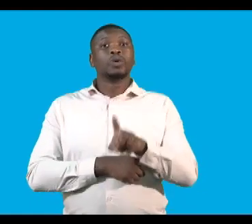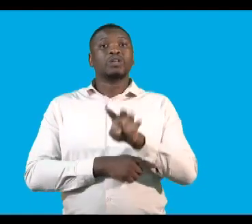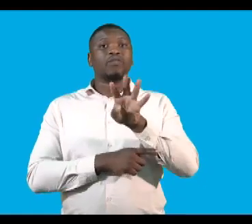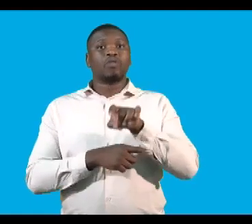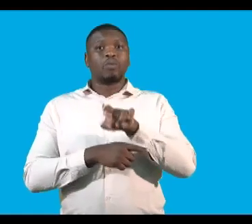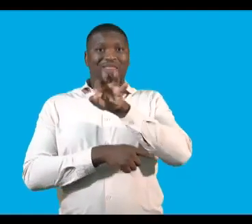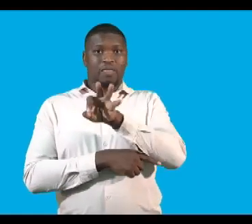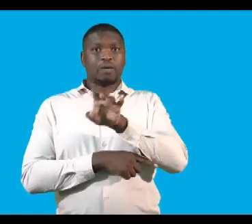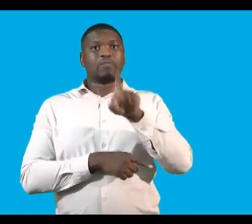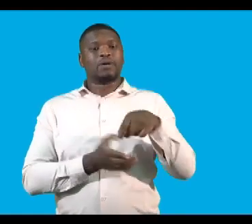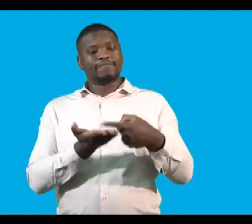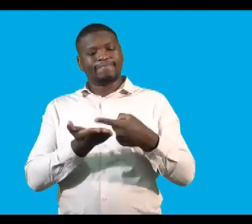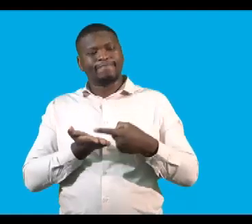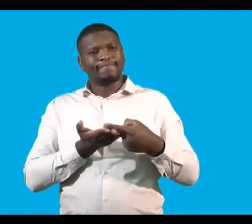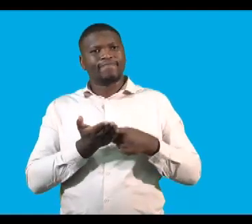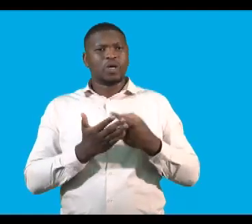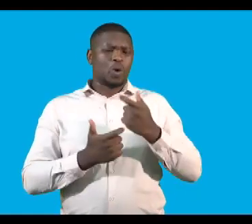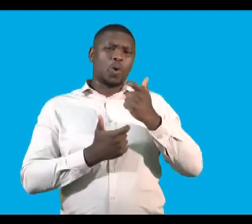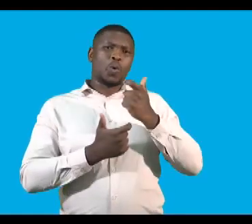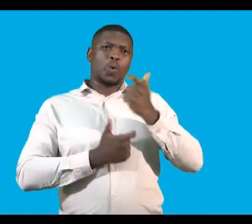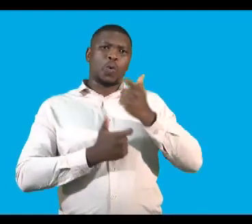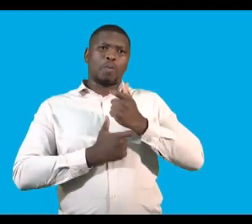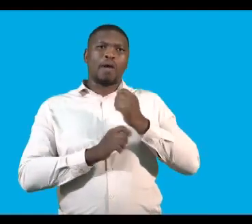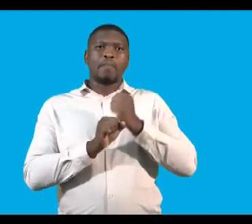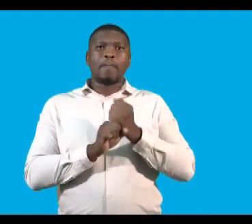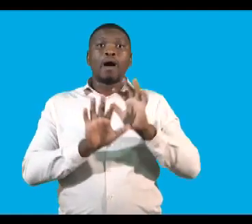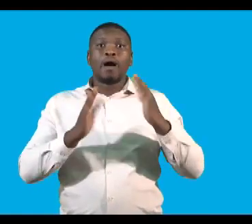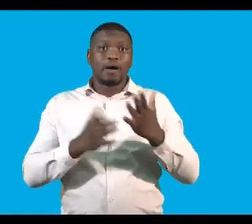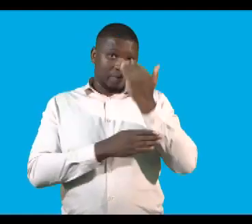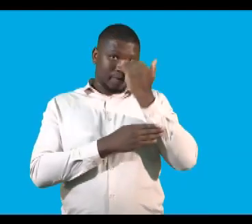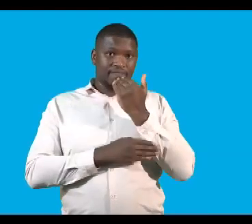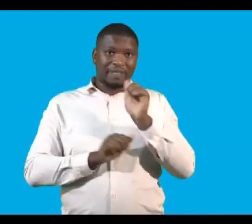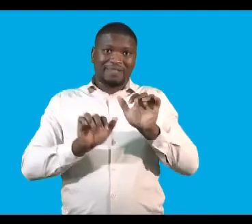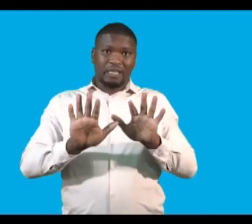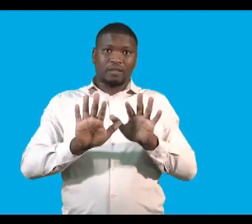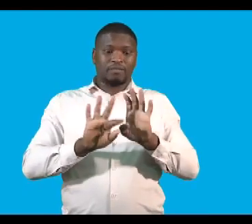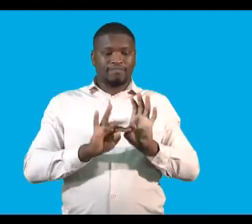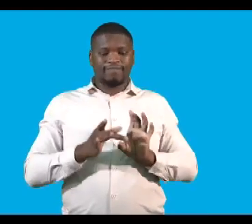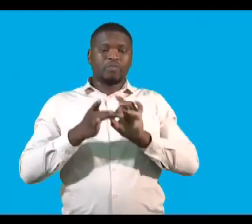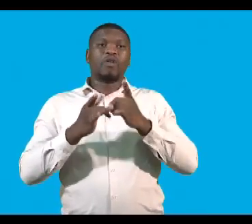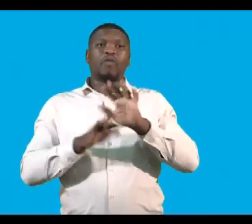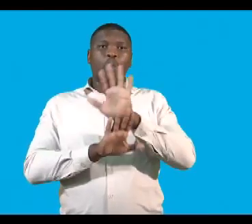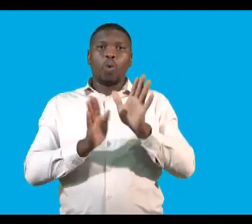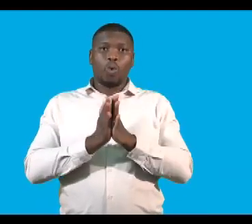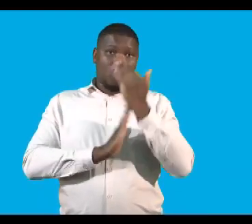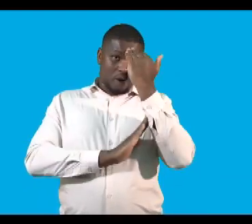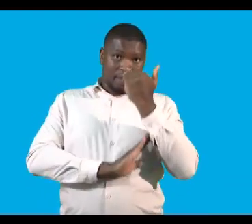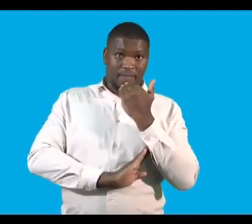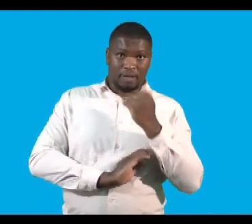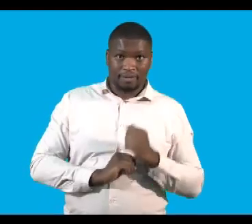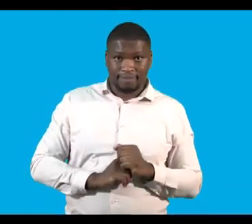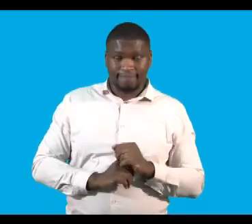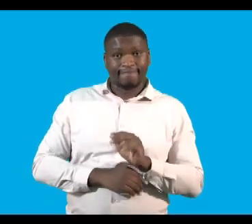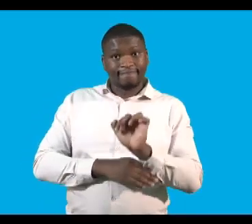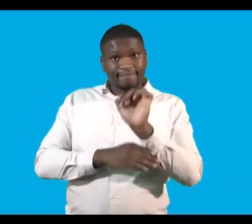4.3, discuss how humor is created in frame 10 in the context of the whole cartoon. So again, your